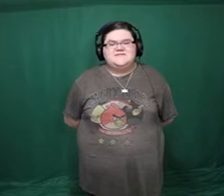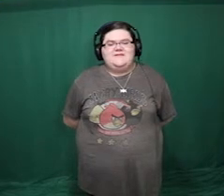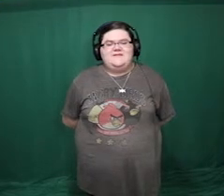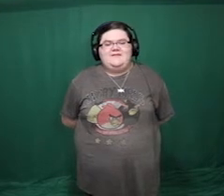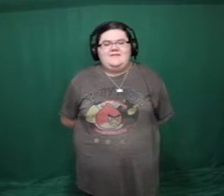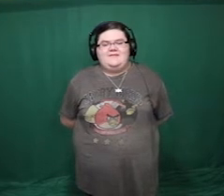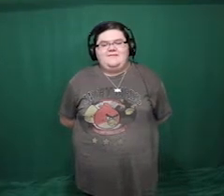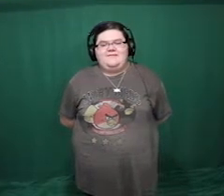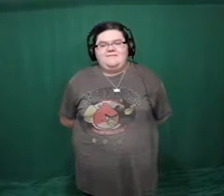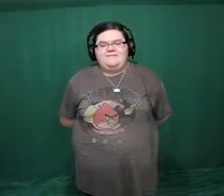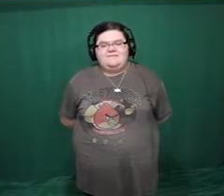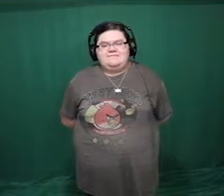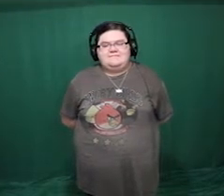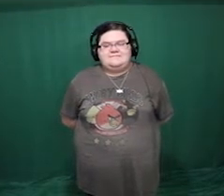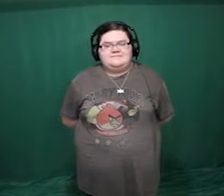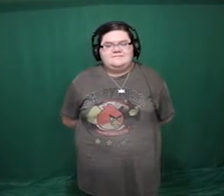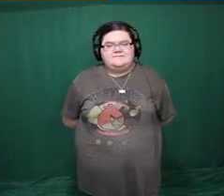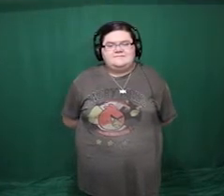Alright, we wait.